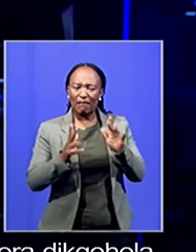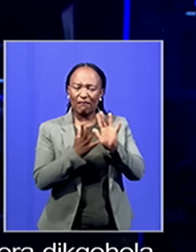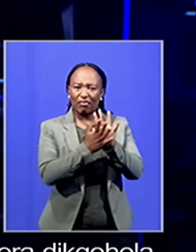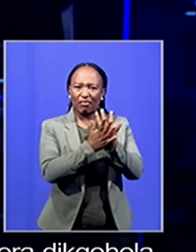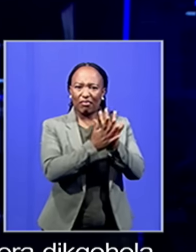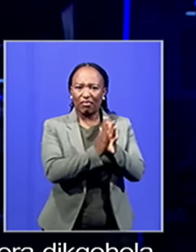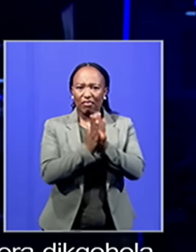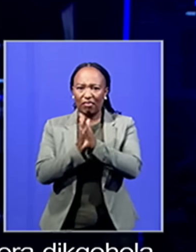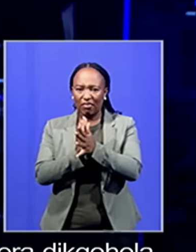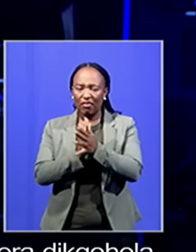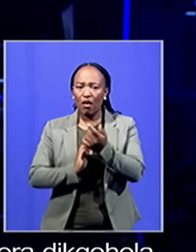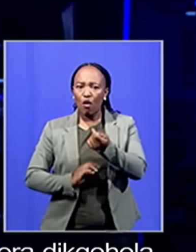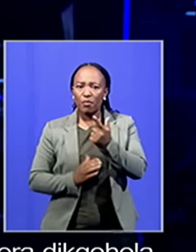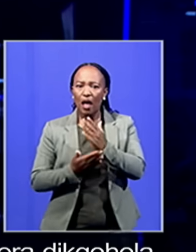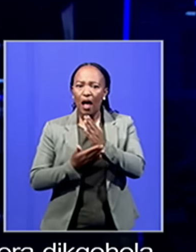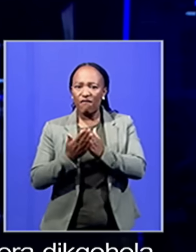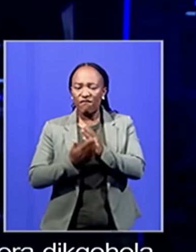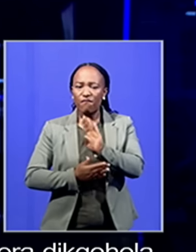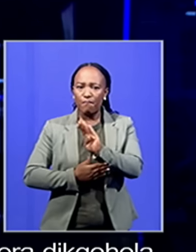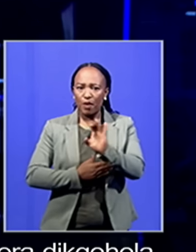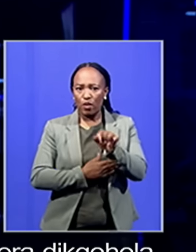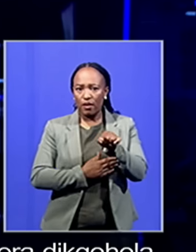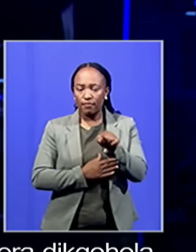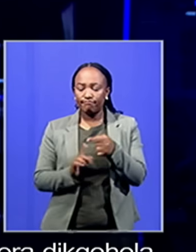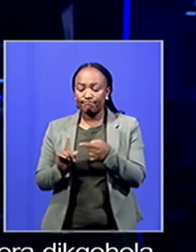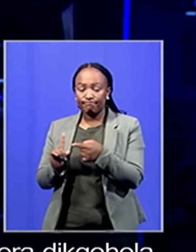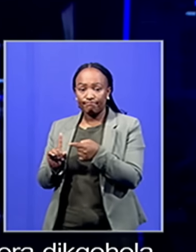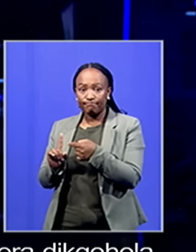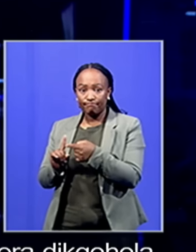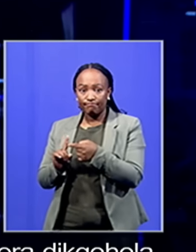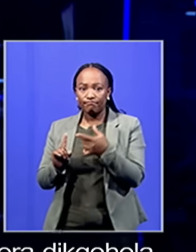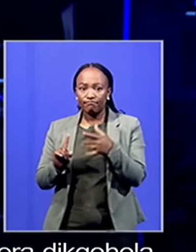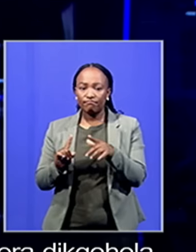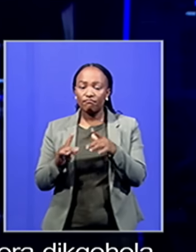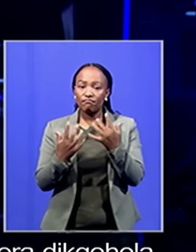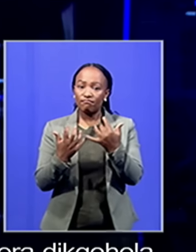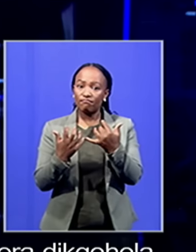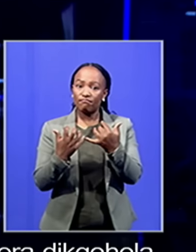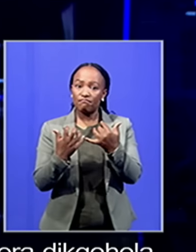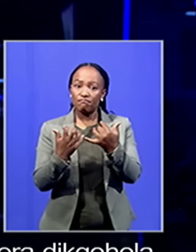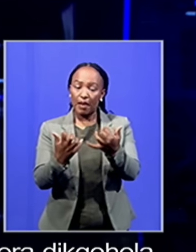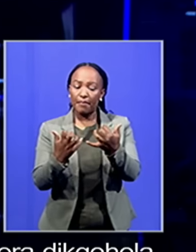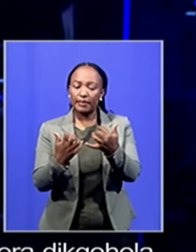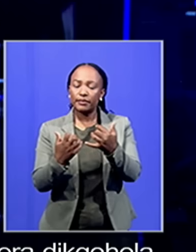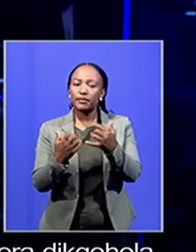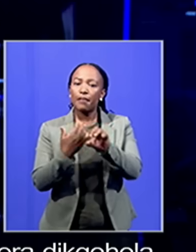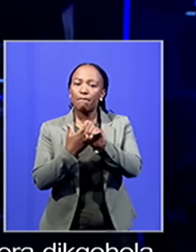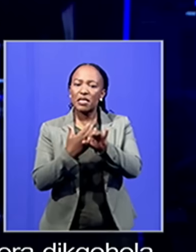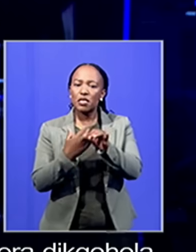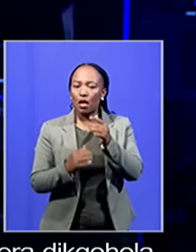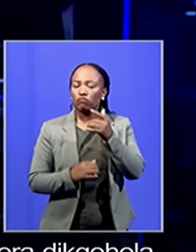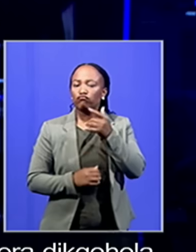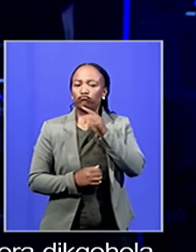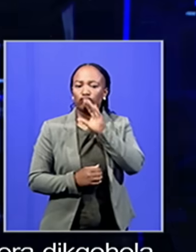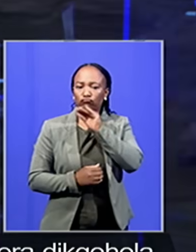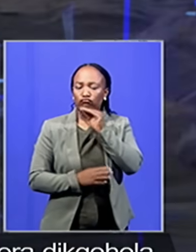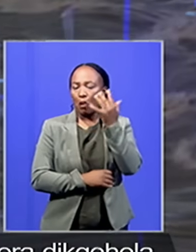halofo ya bilione ya diranta. Okamp o ne a tshwere seboka sa baqolotsi ba ditaba parlamenteng.